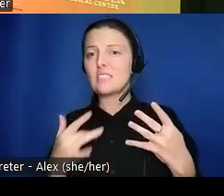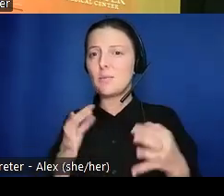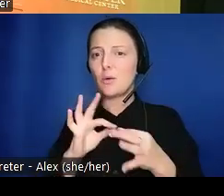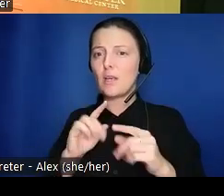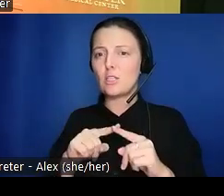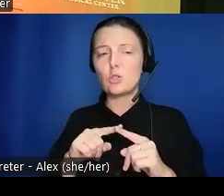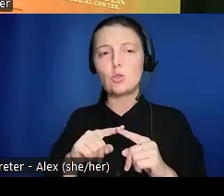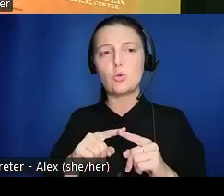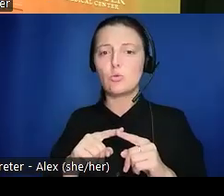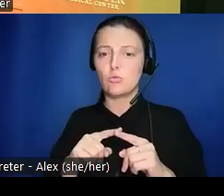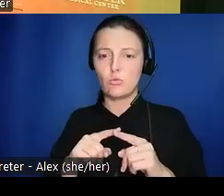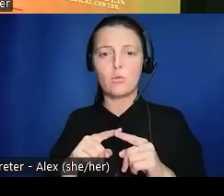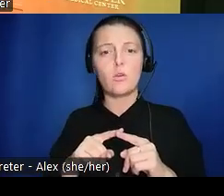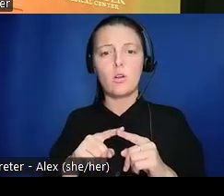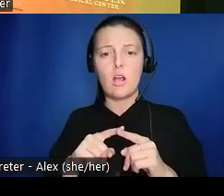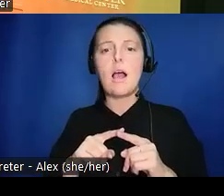vulnerable population.